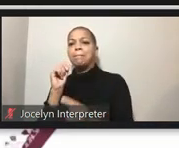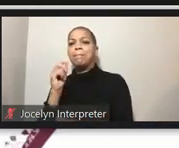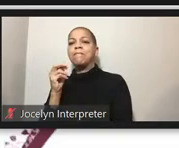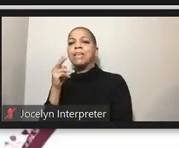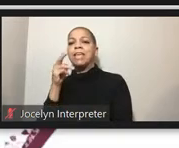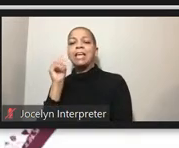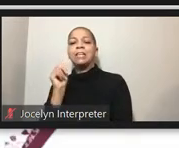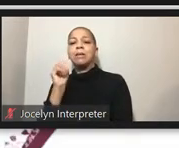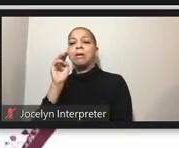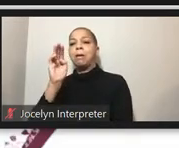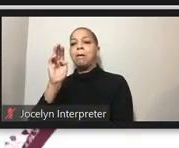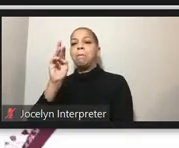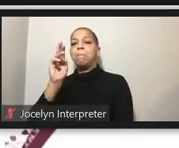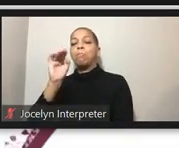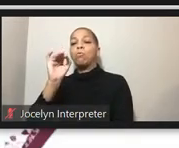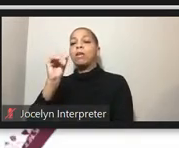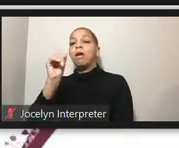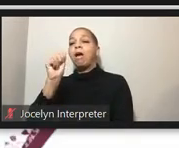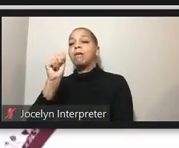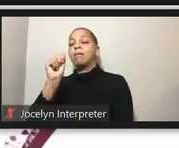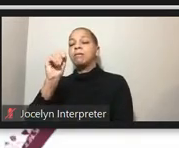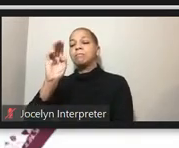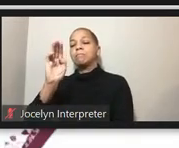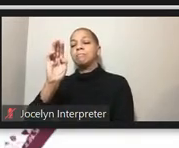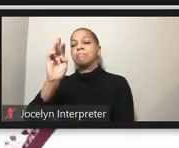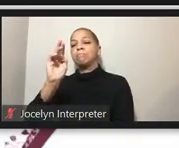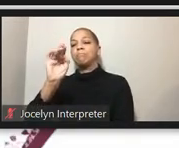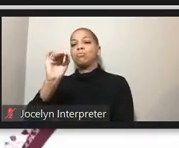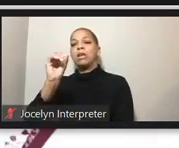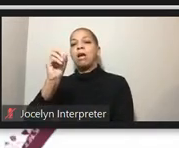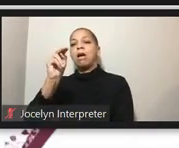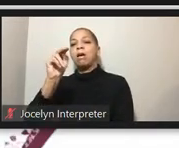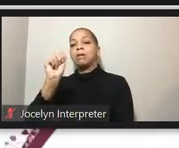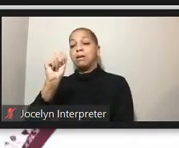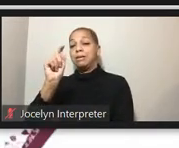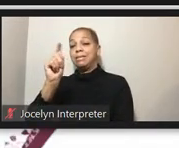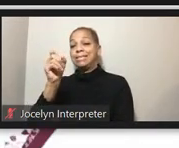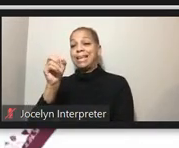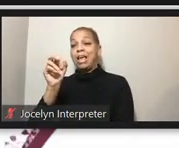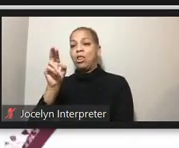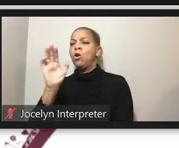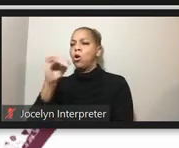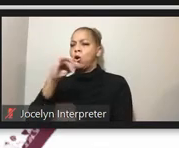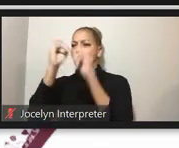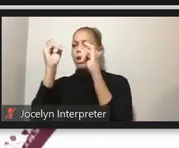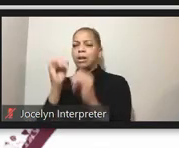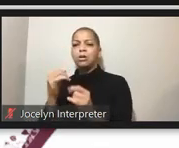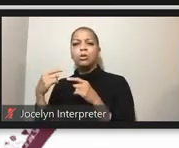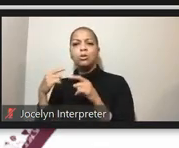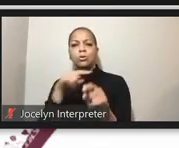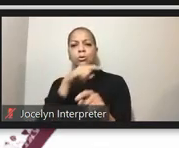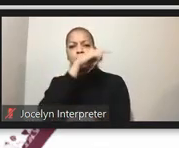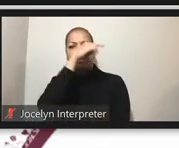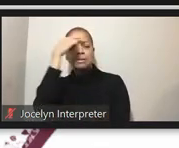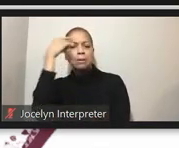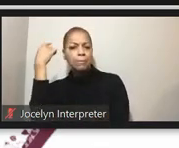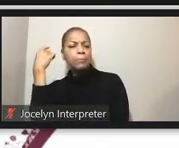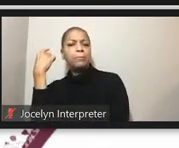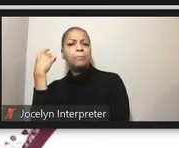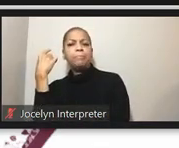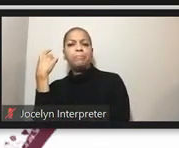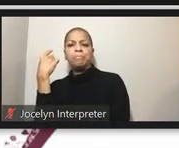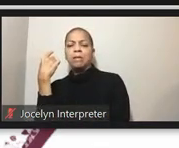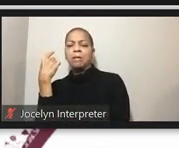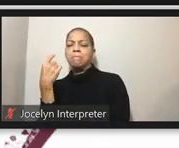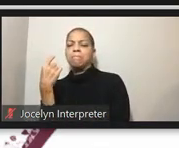Taylor, right? So Breonna Taylor's image during this summer's uprising, it took mere